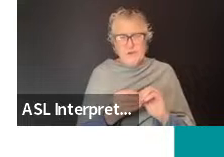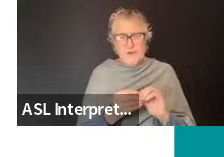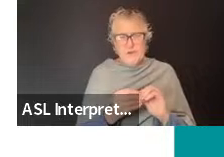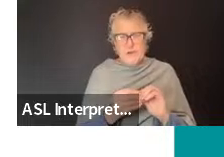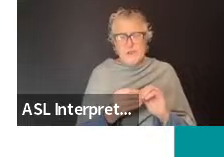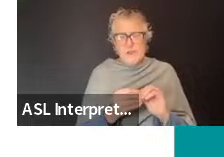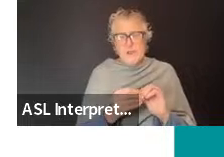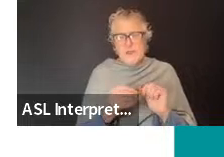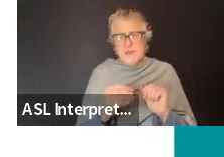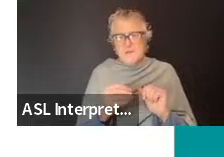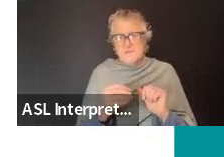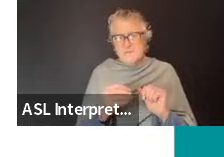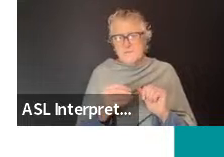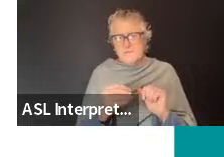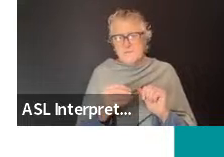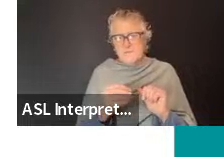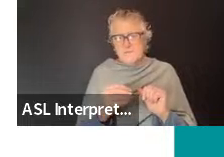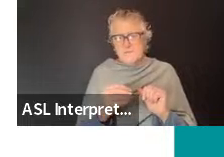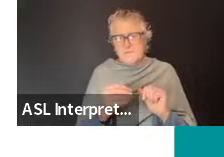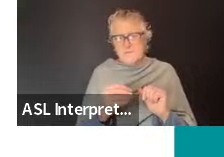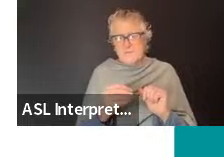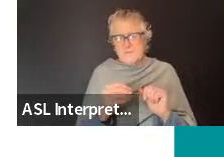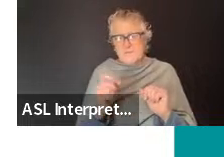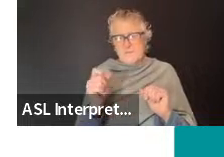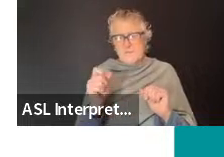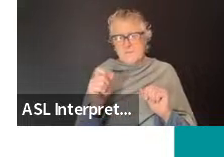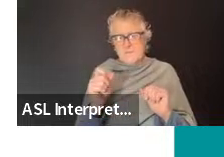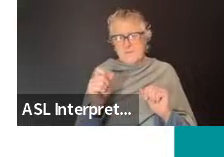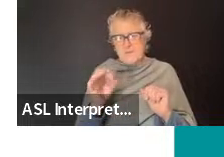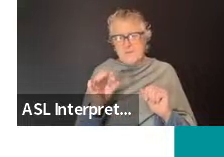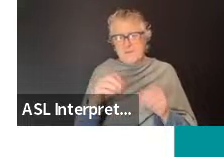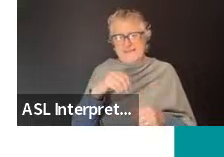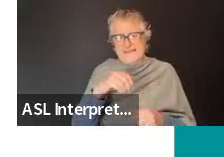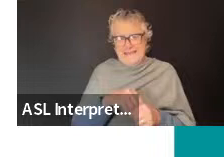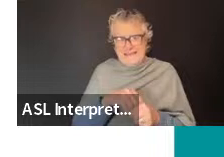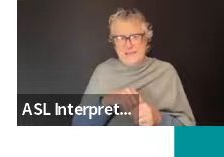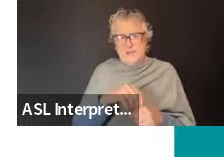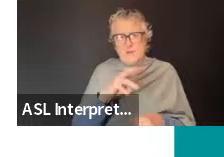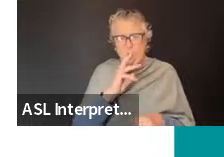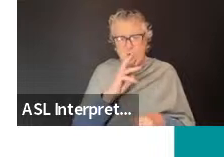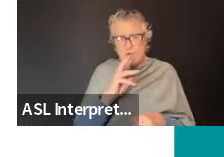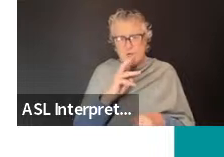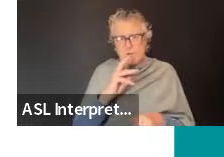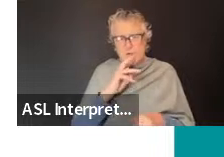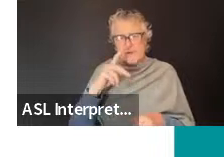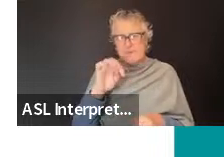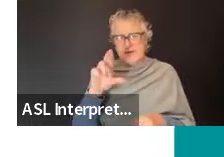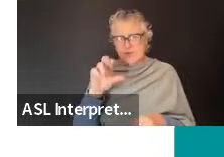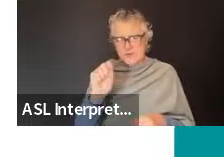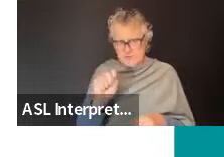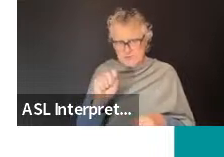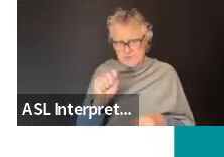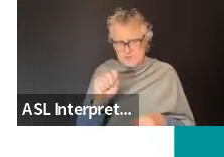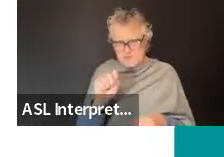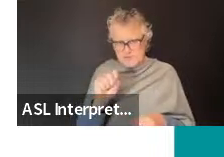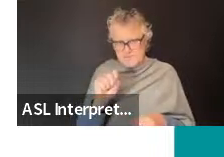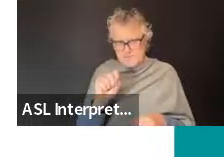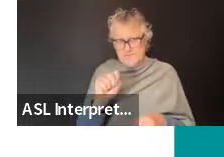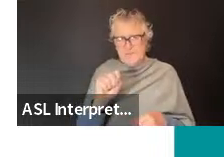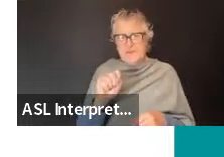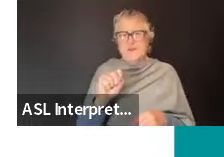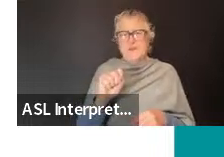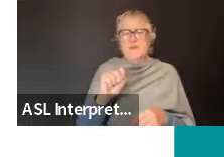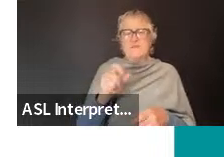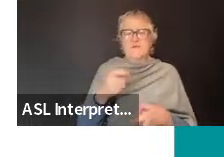spans than existing, with 400-foot long spans. So reduced number of piers, increased